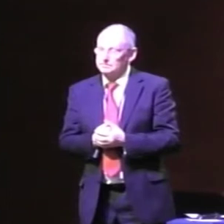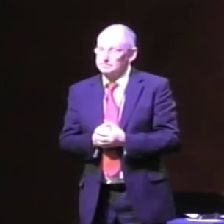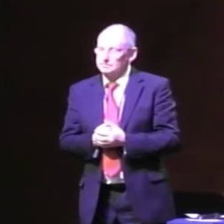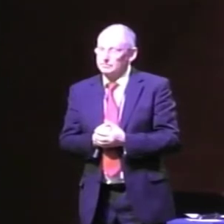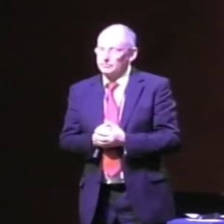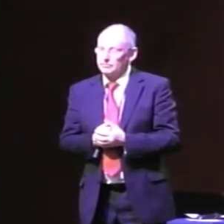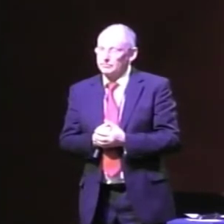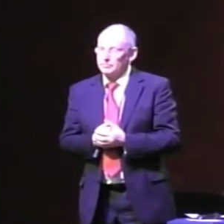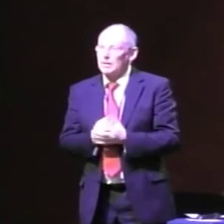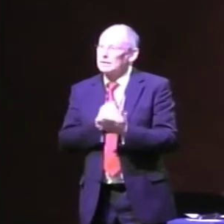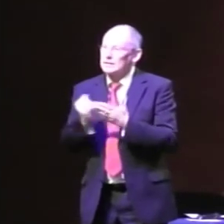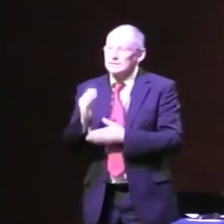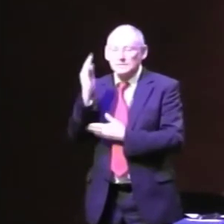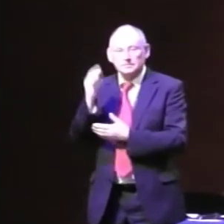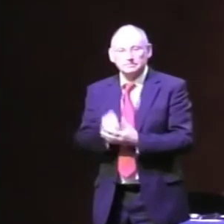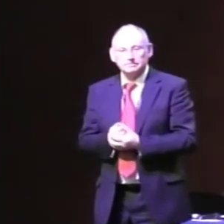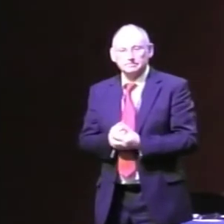Thank you. Any against?